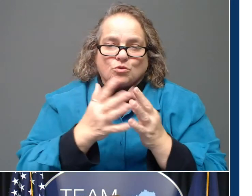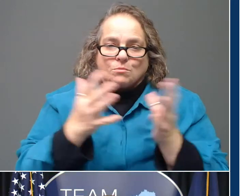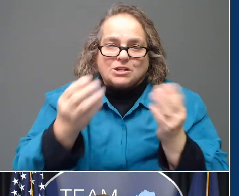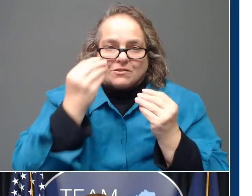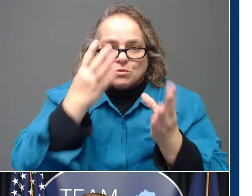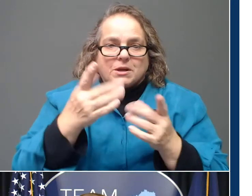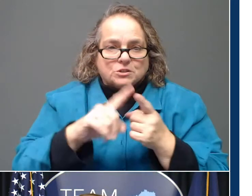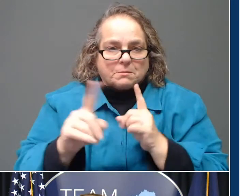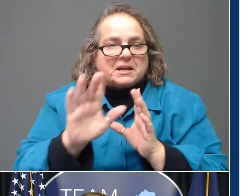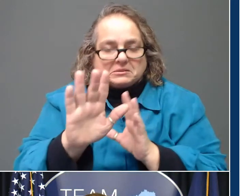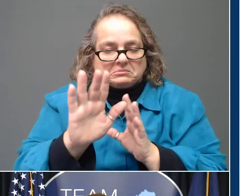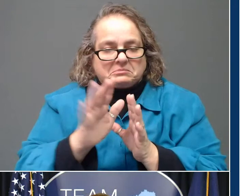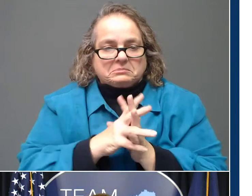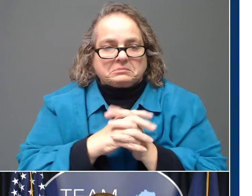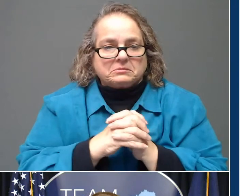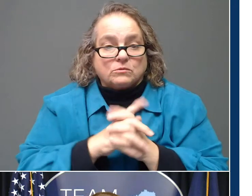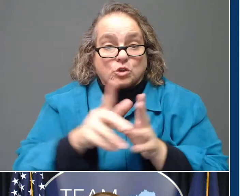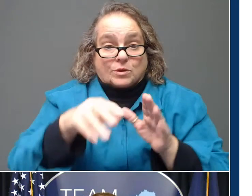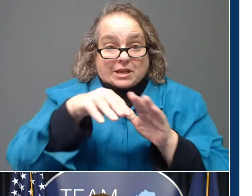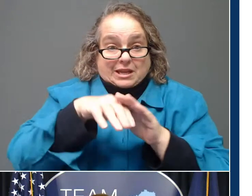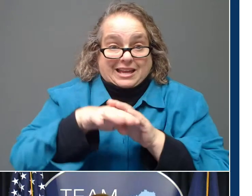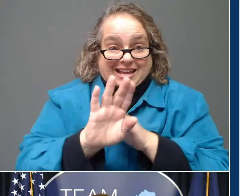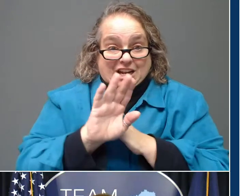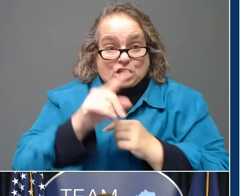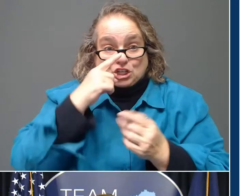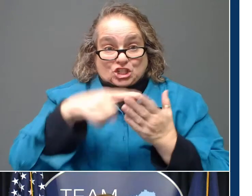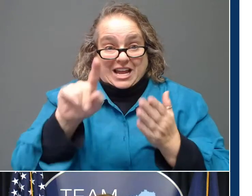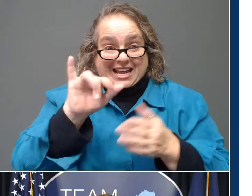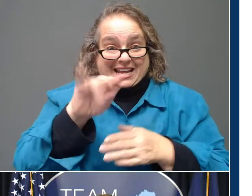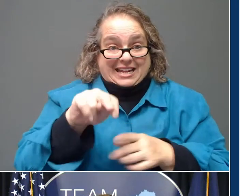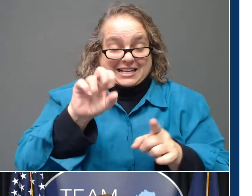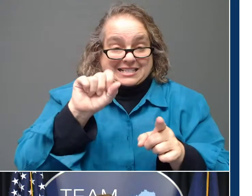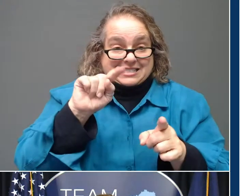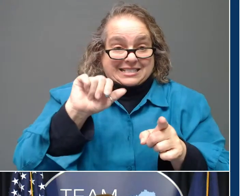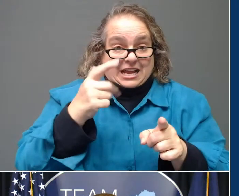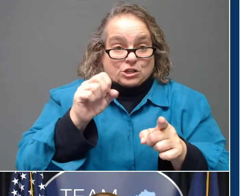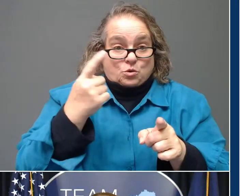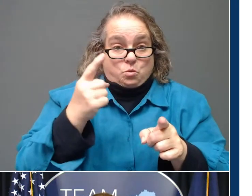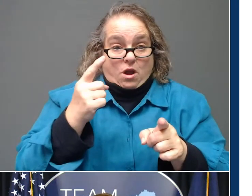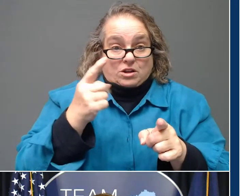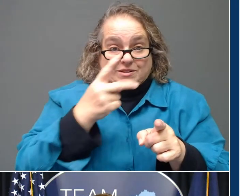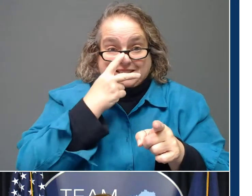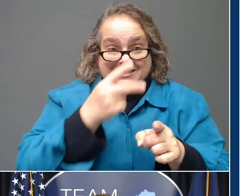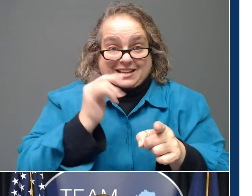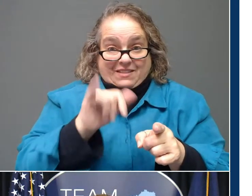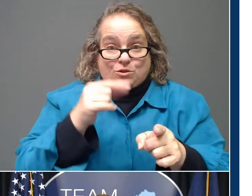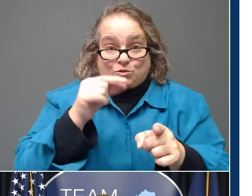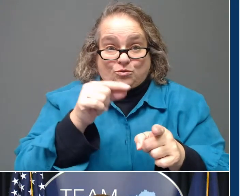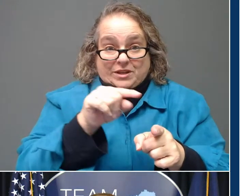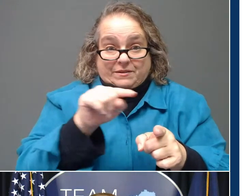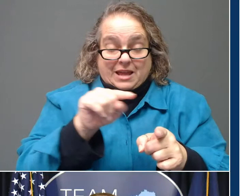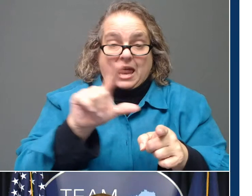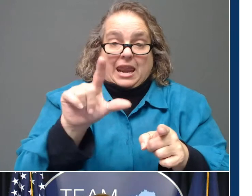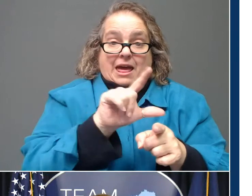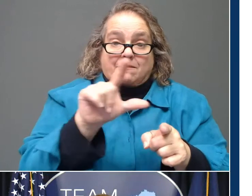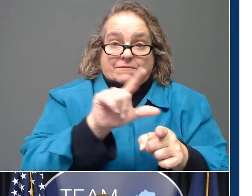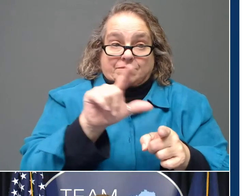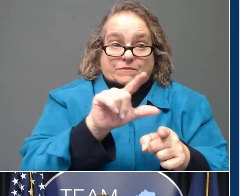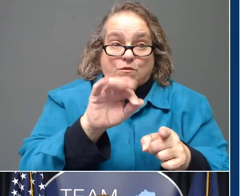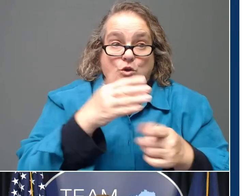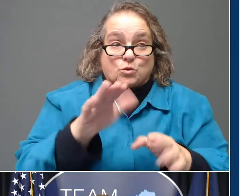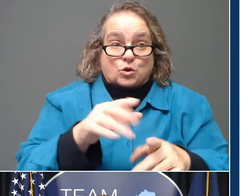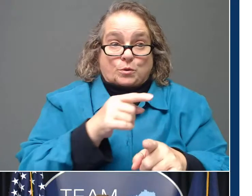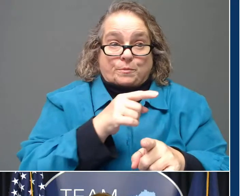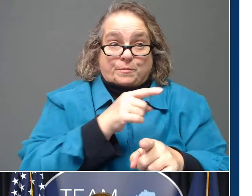here. You'll be entering the vaccination site. You see that in the green on the left side of the room. In case of bad